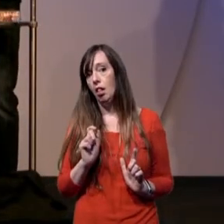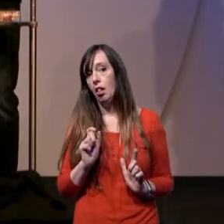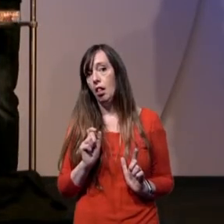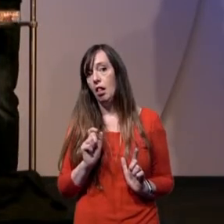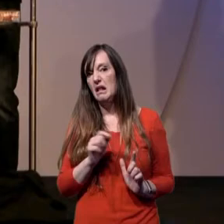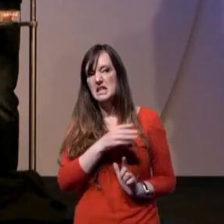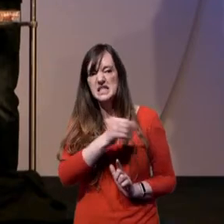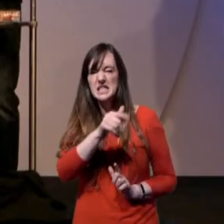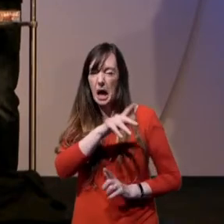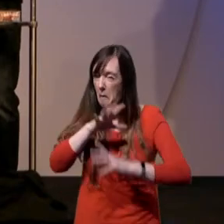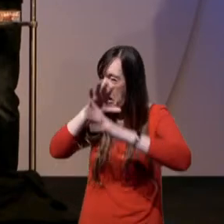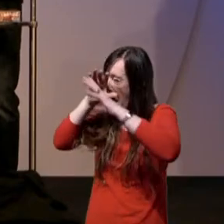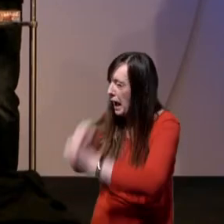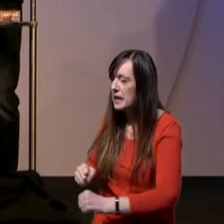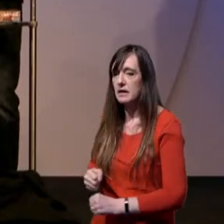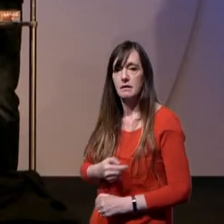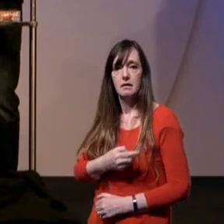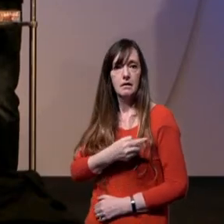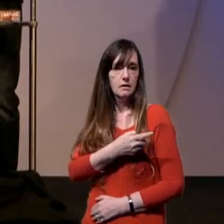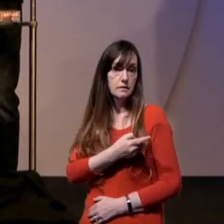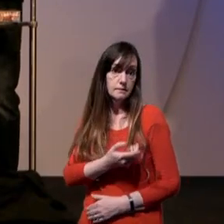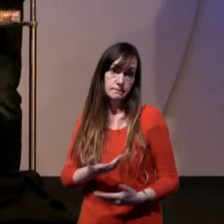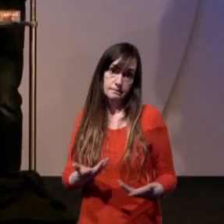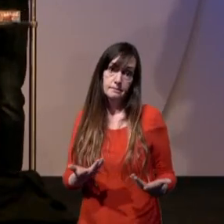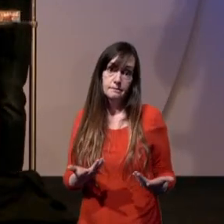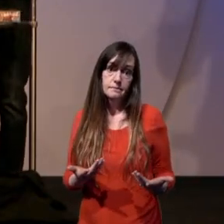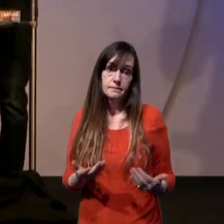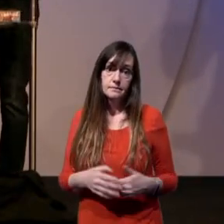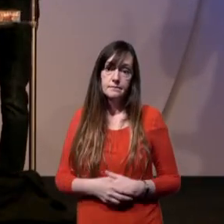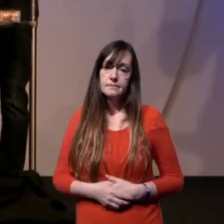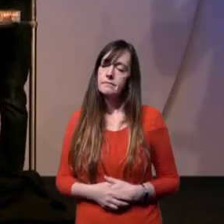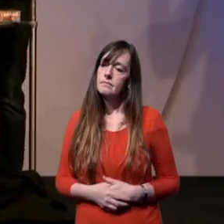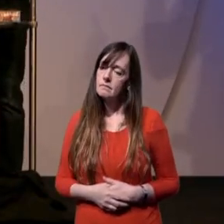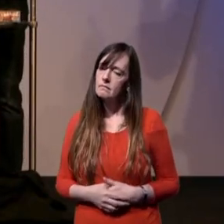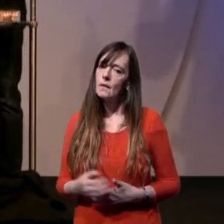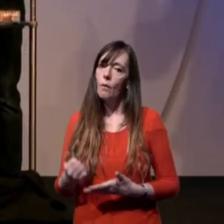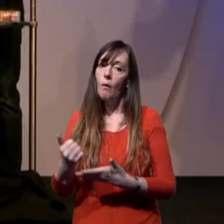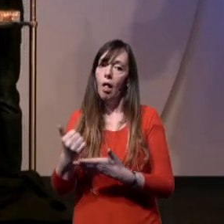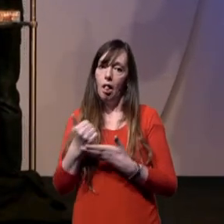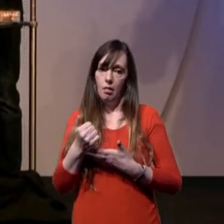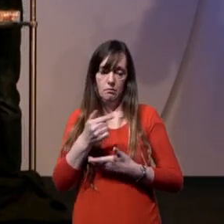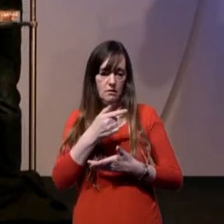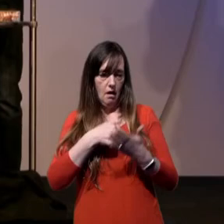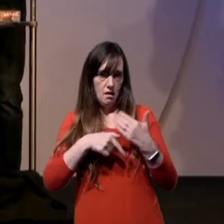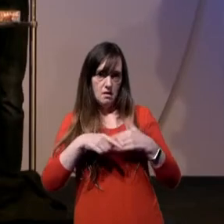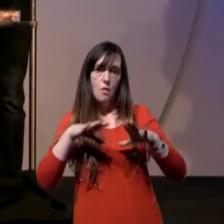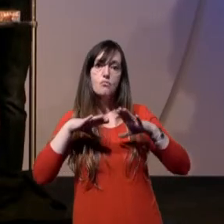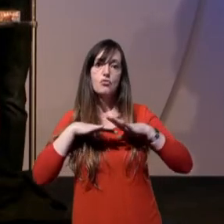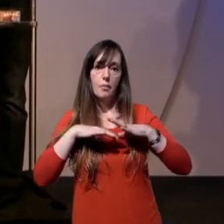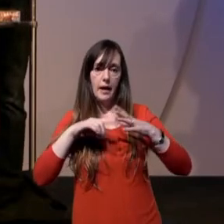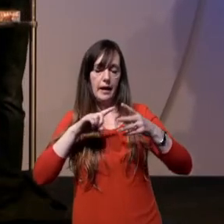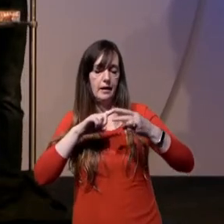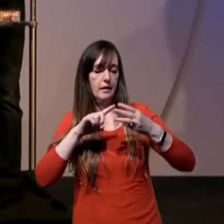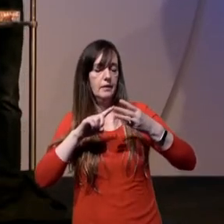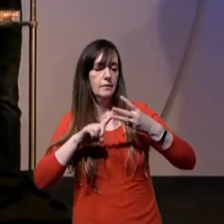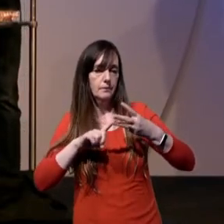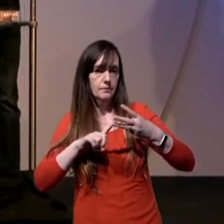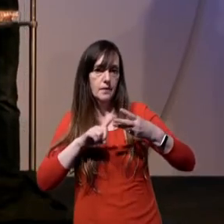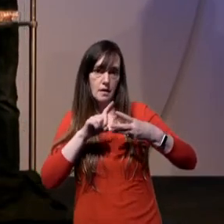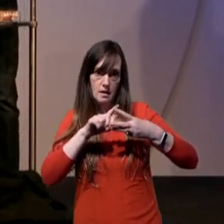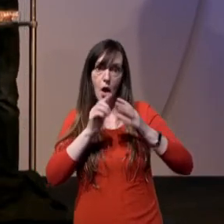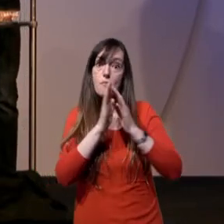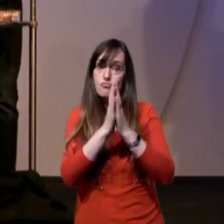offensive for some. So it helps us to prepare, helps us to